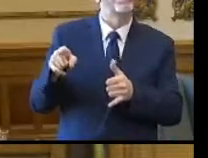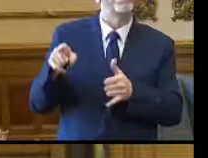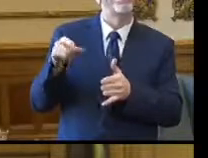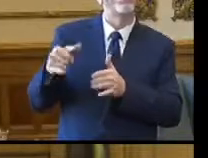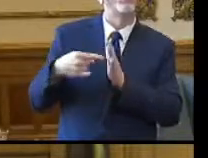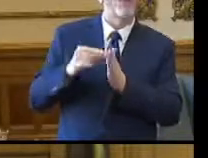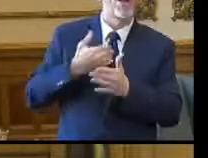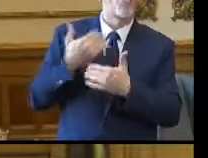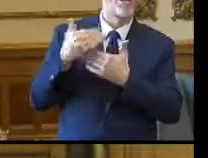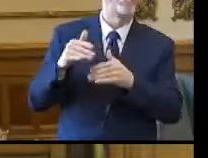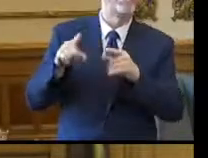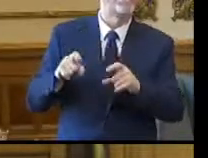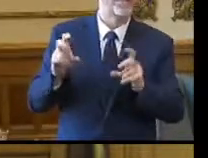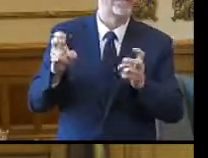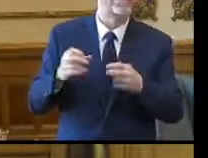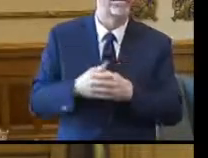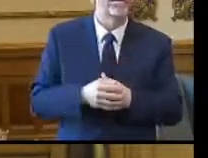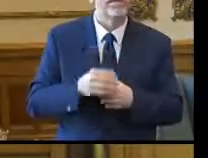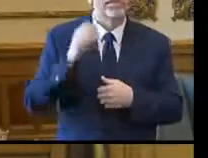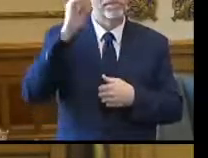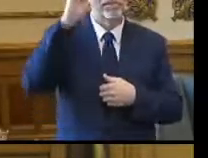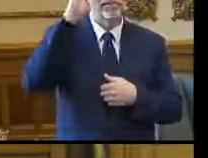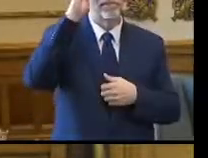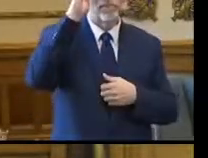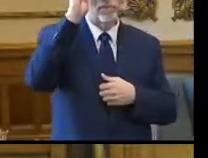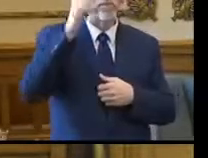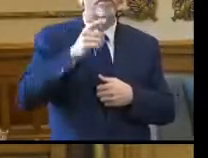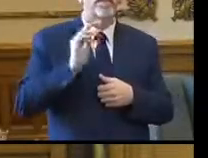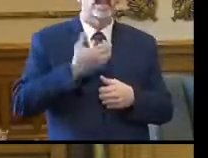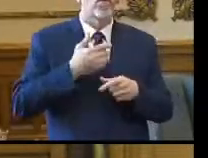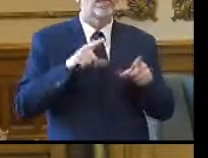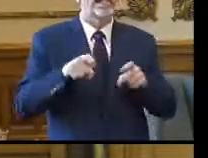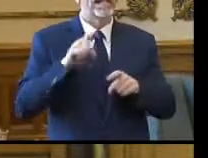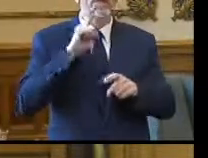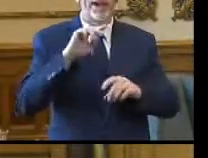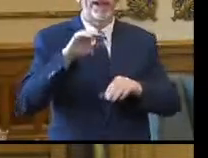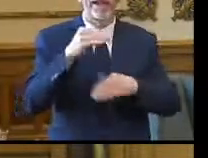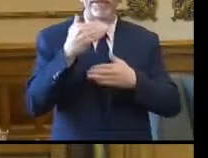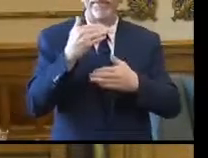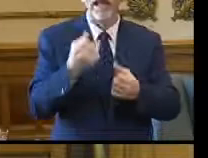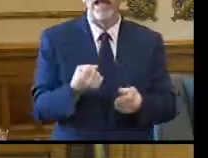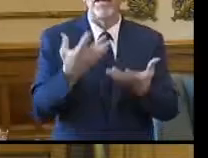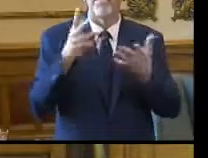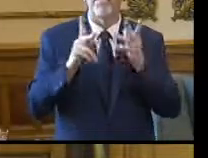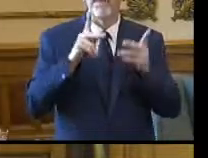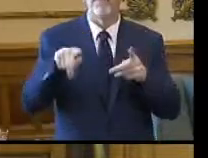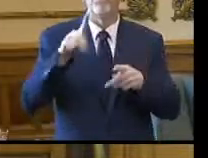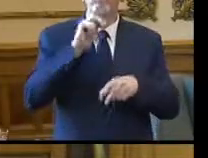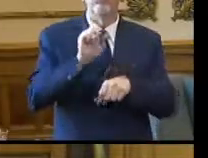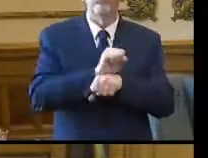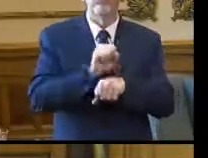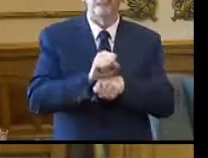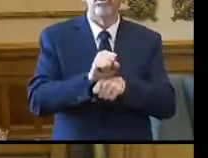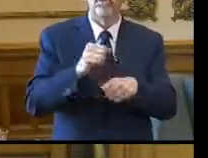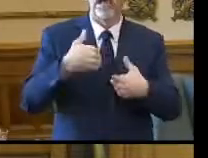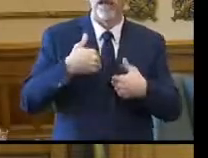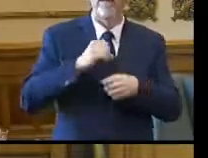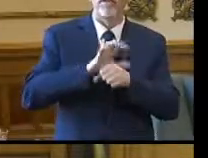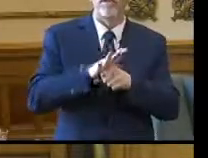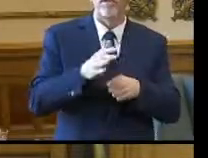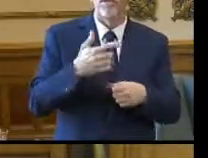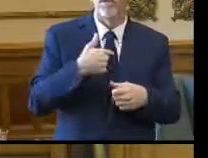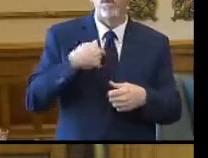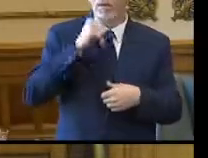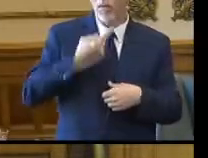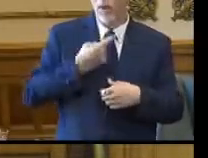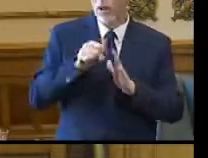current ability to test? I think our testing definitely limits us knowing how many individuals in the state of Indiana are sick. I think we're not alone